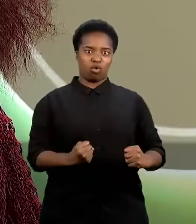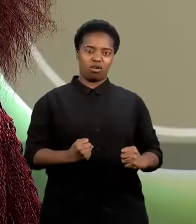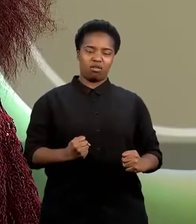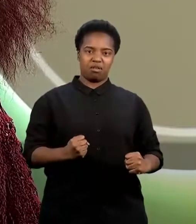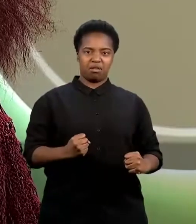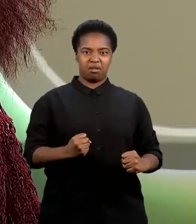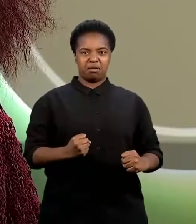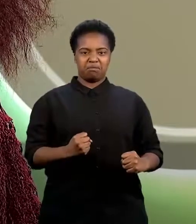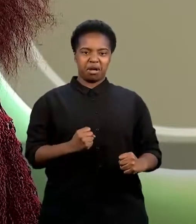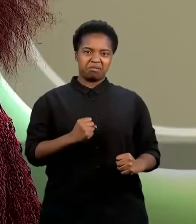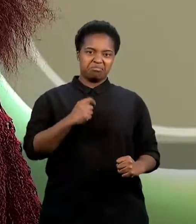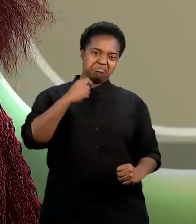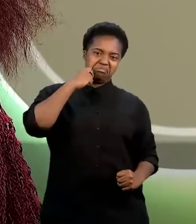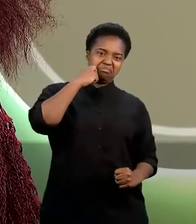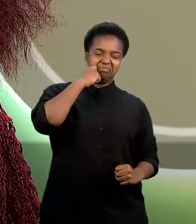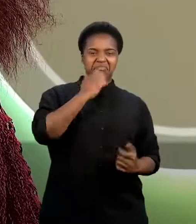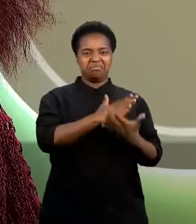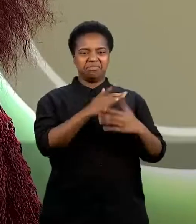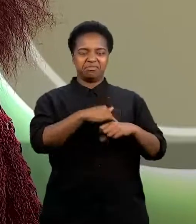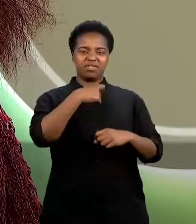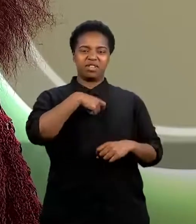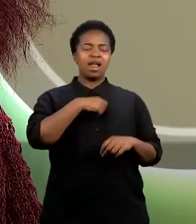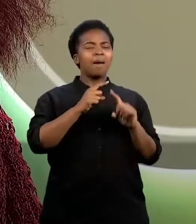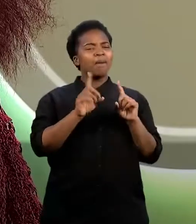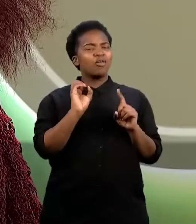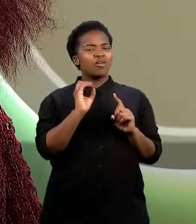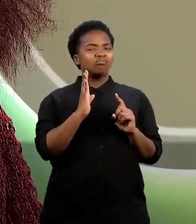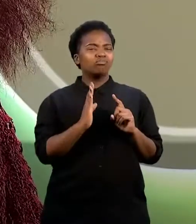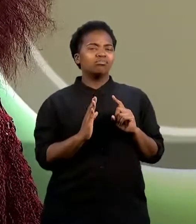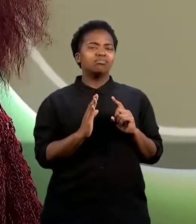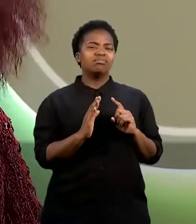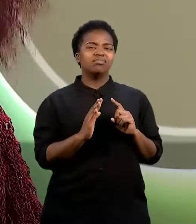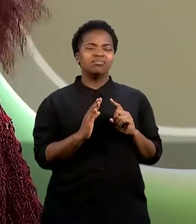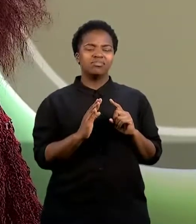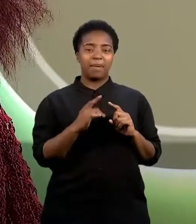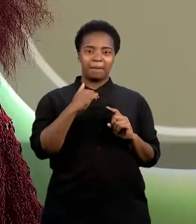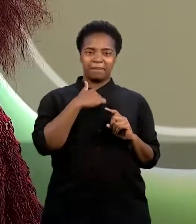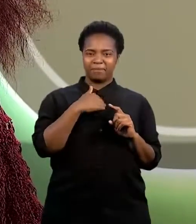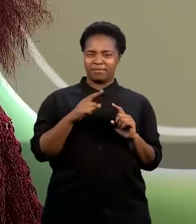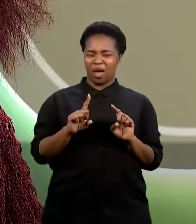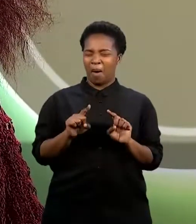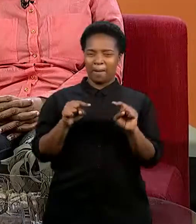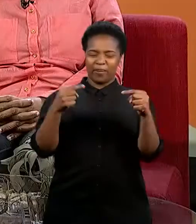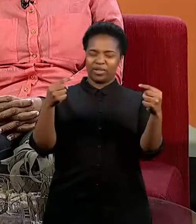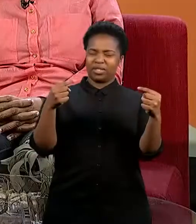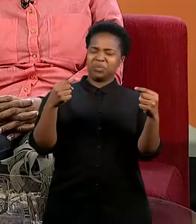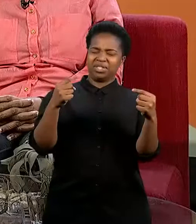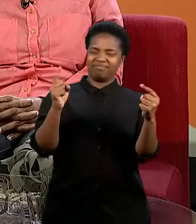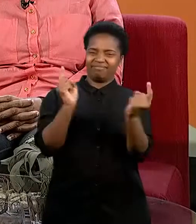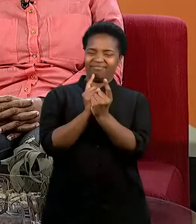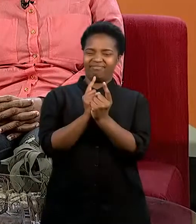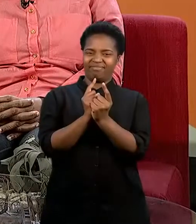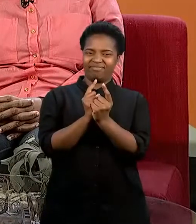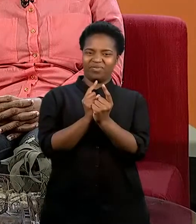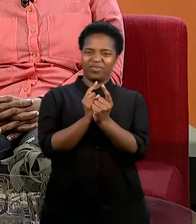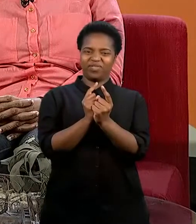strong, bossy personality. And then on the other side, she's just the opposite of who I am. And then,